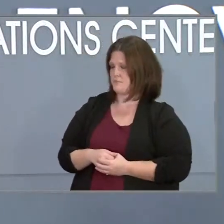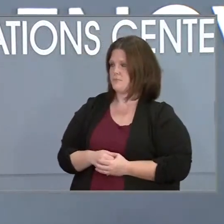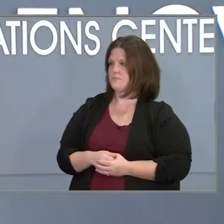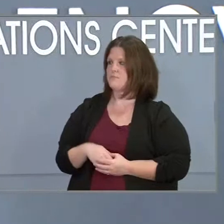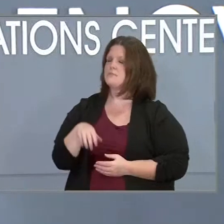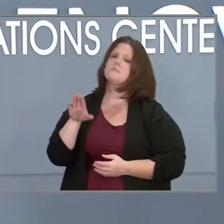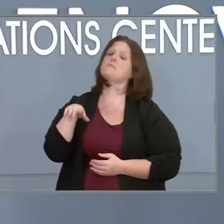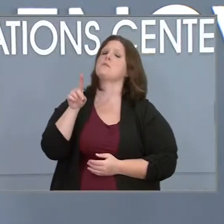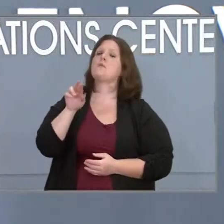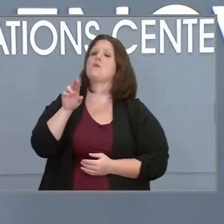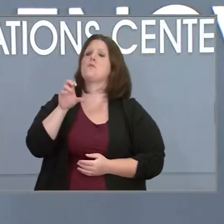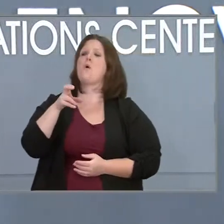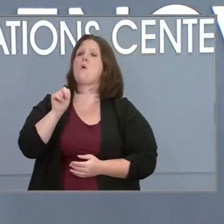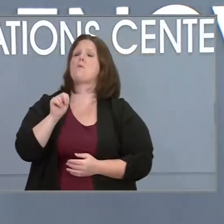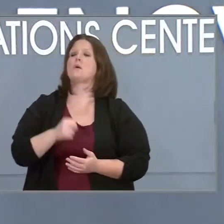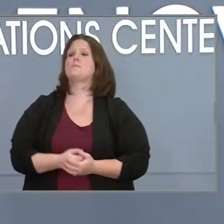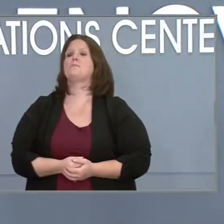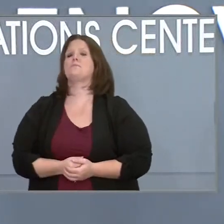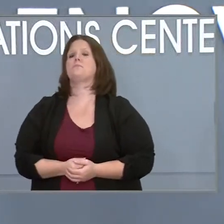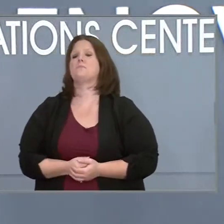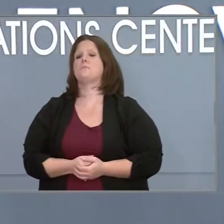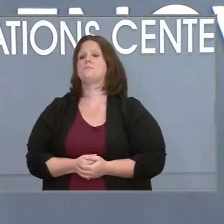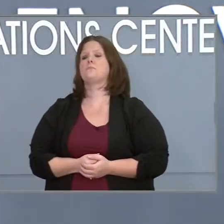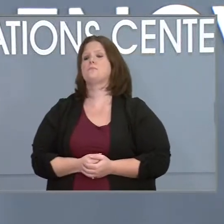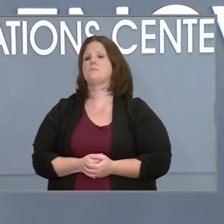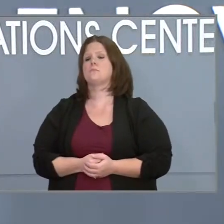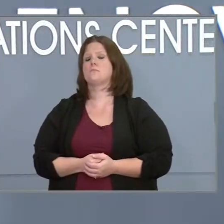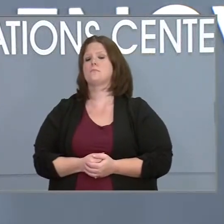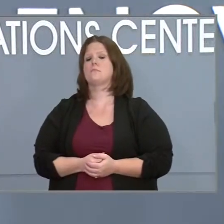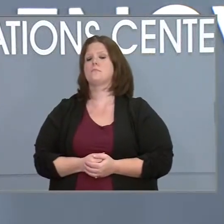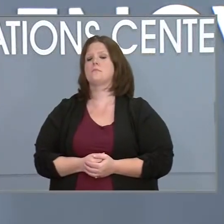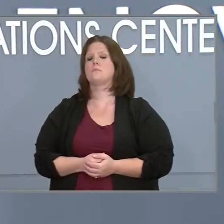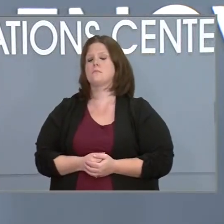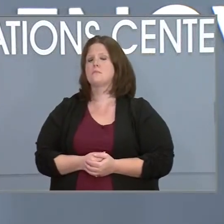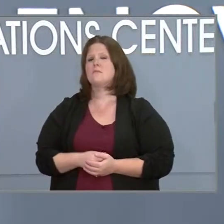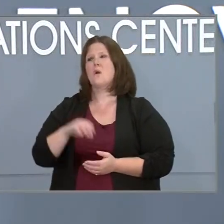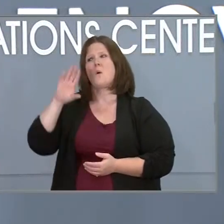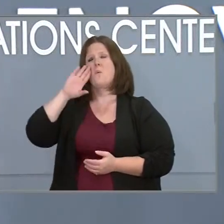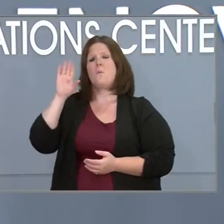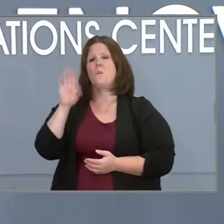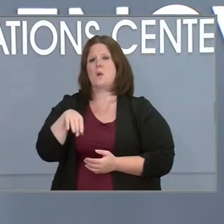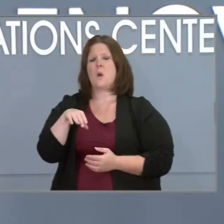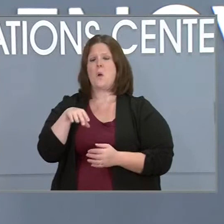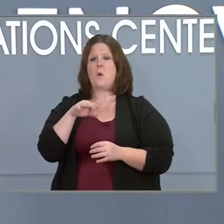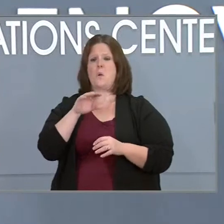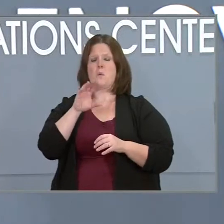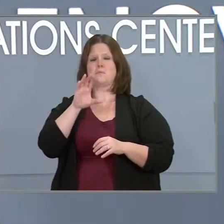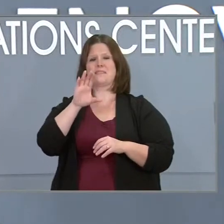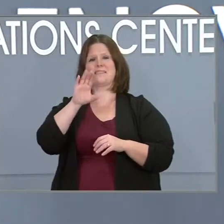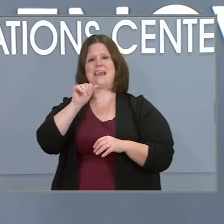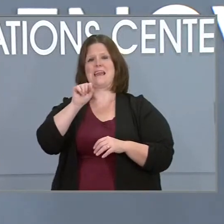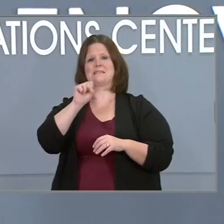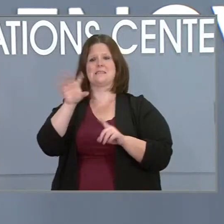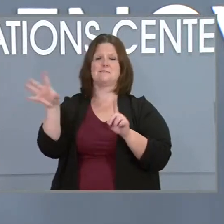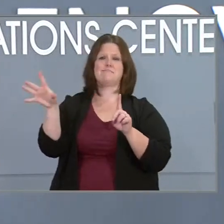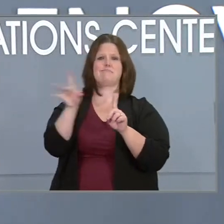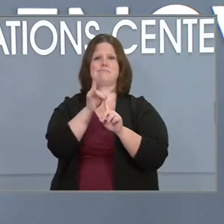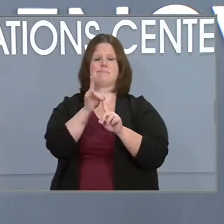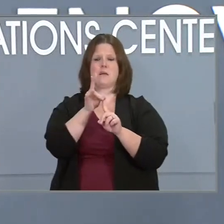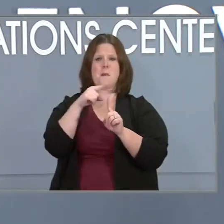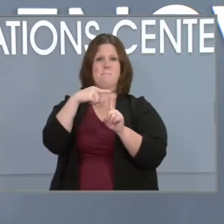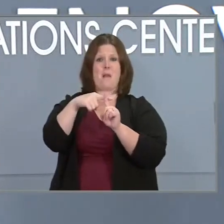it doesn't take much, it appears, for these cases to overwhelm the pediatric ICU numbers we have. I was talking to